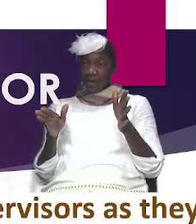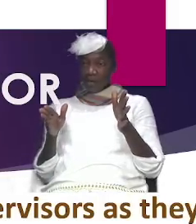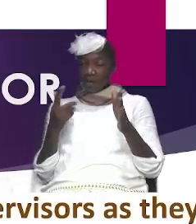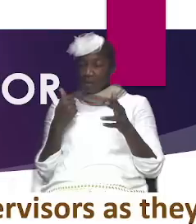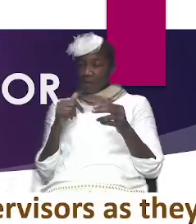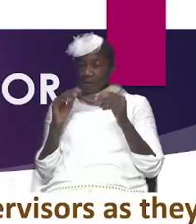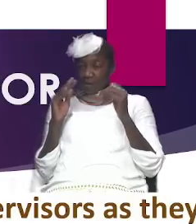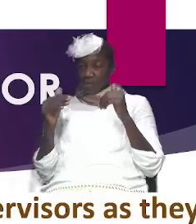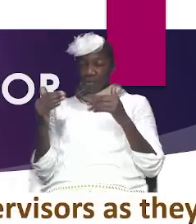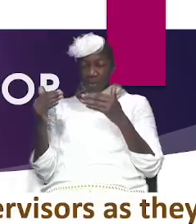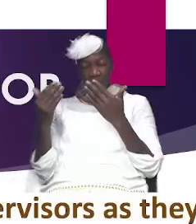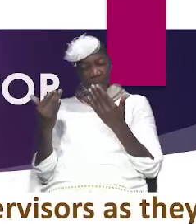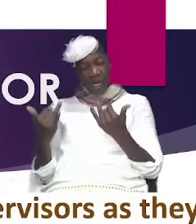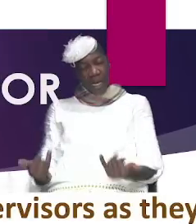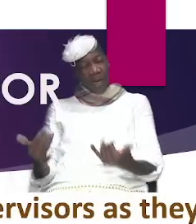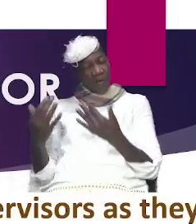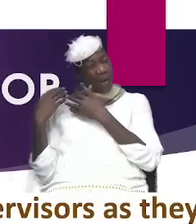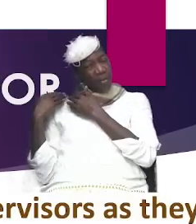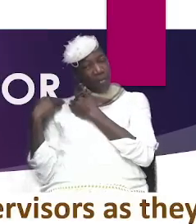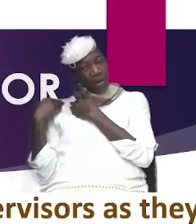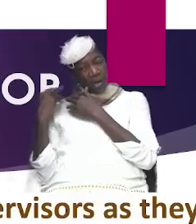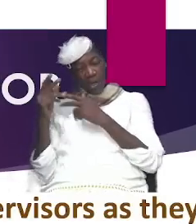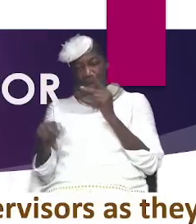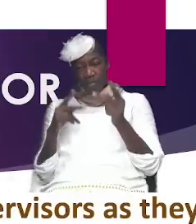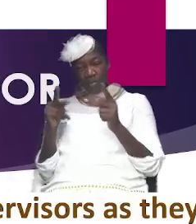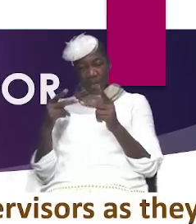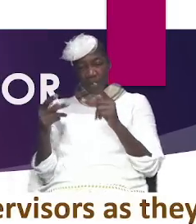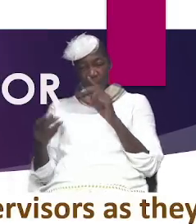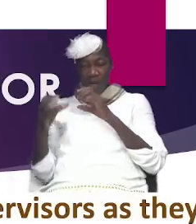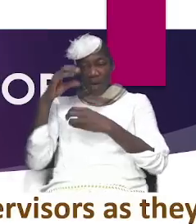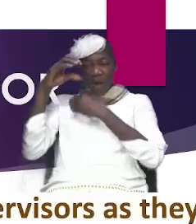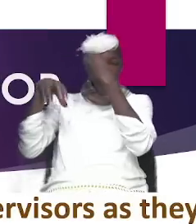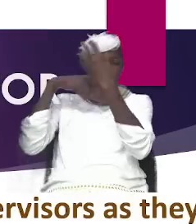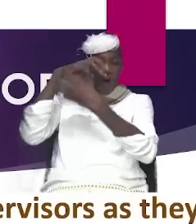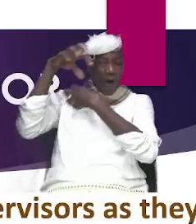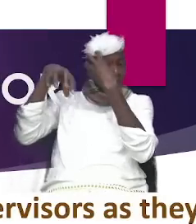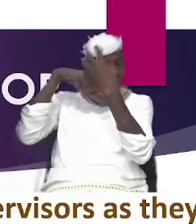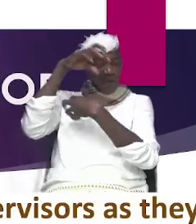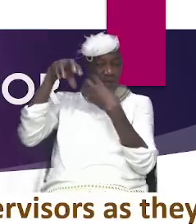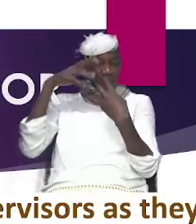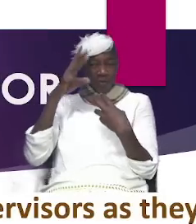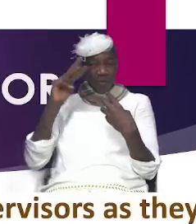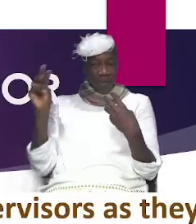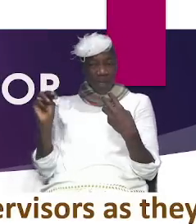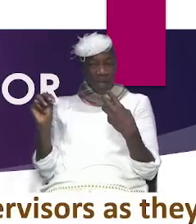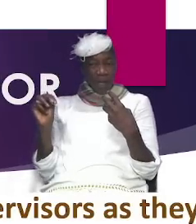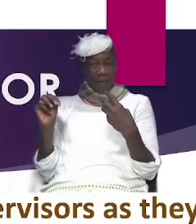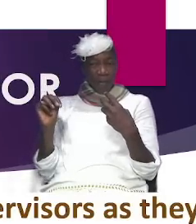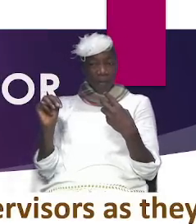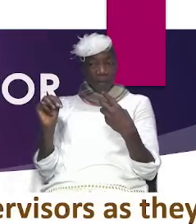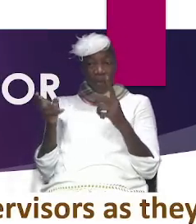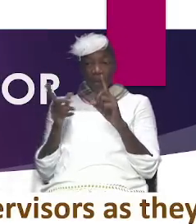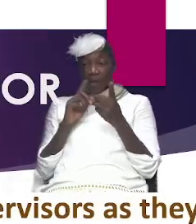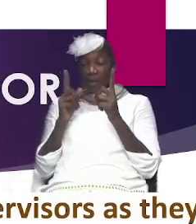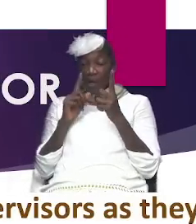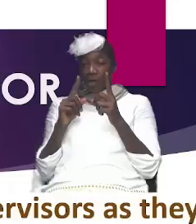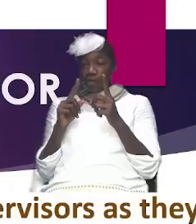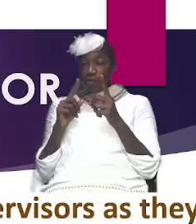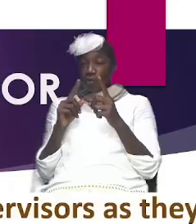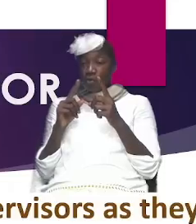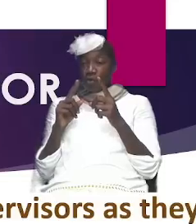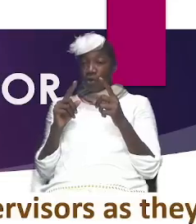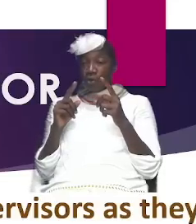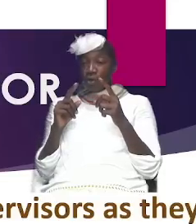a heavy burden on the people and frustrated them. And but he also spoke to those who were being frustrated. So he